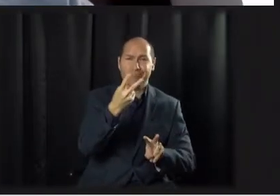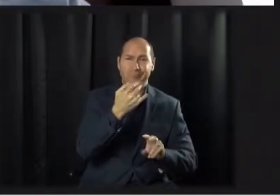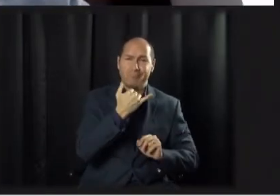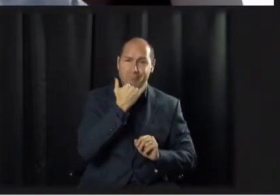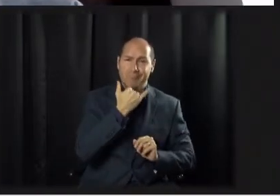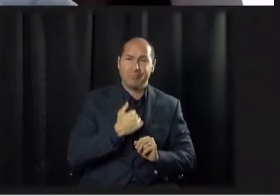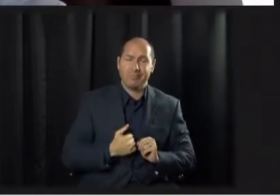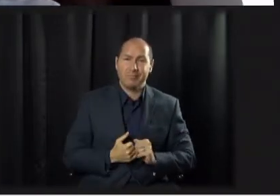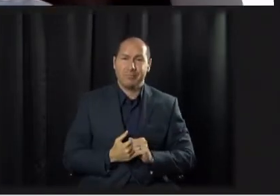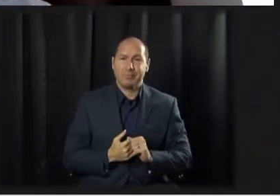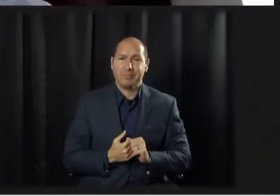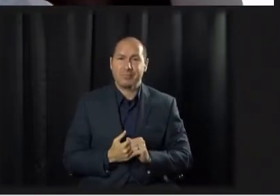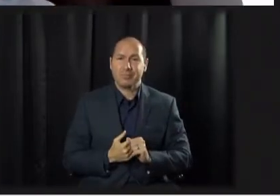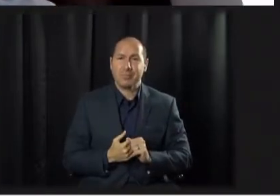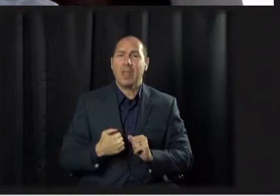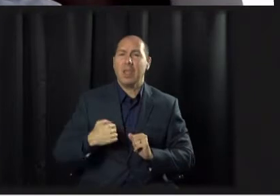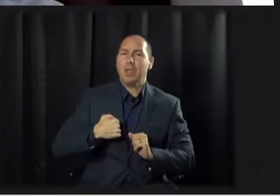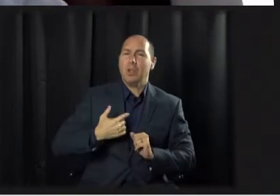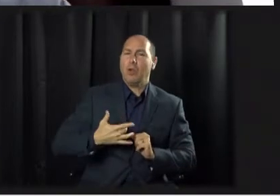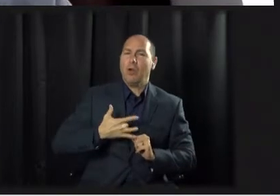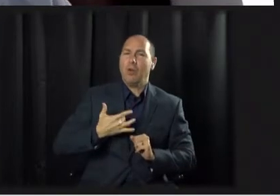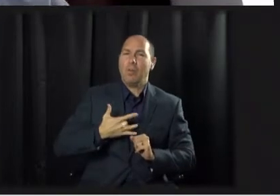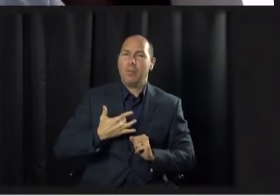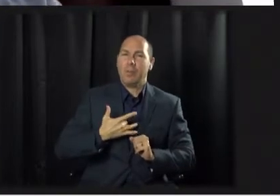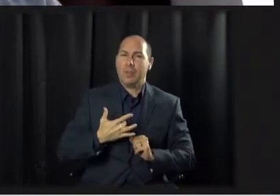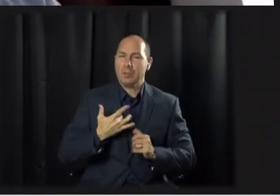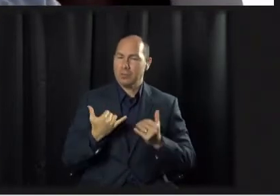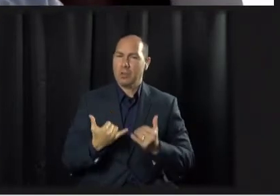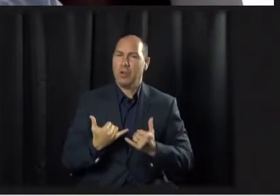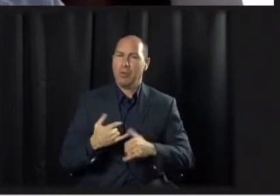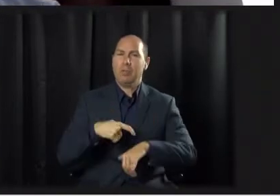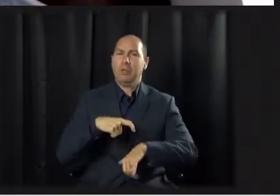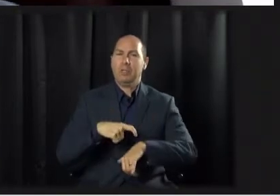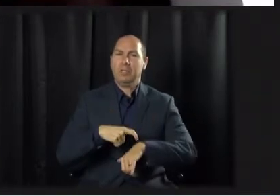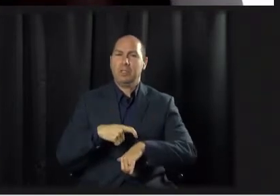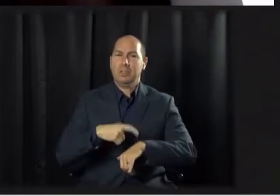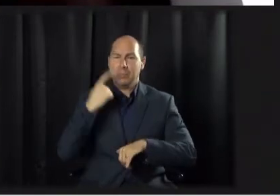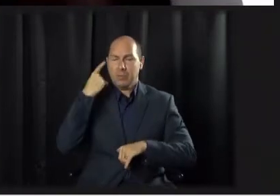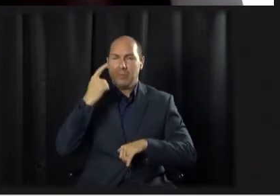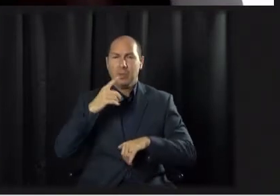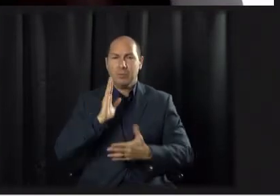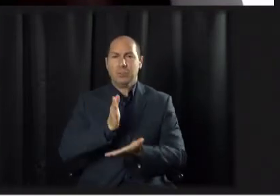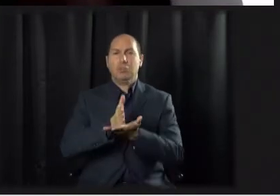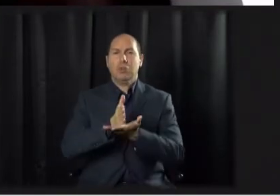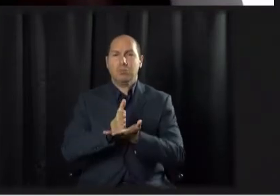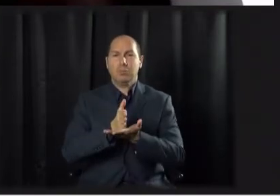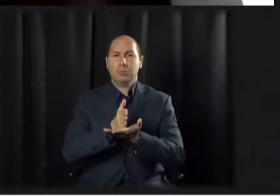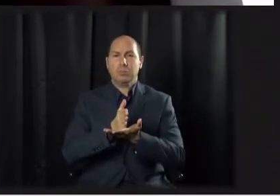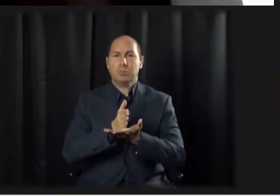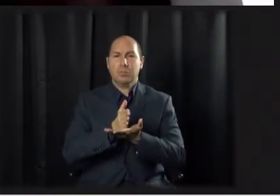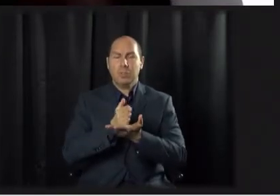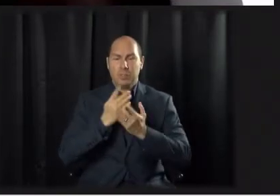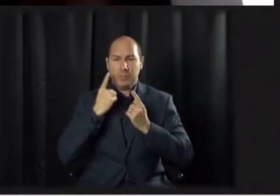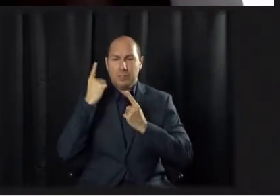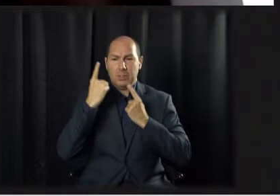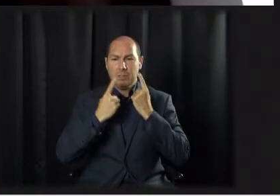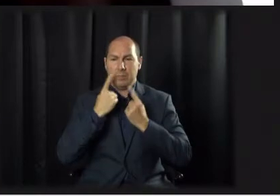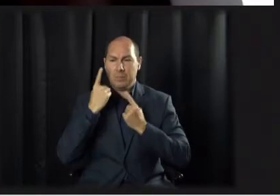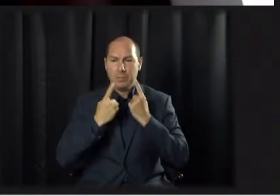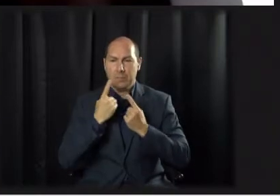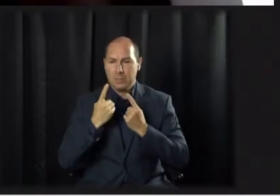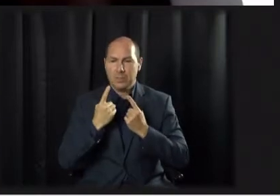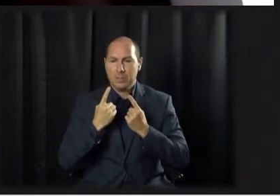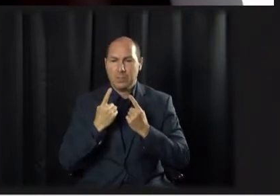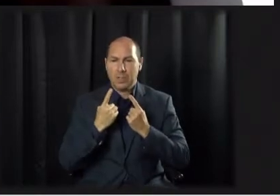I feel that it is time to really take stock, and the need for reform has to be translated